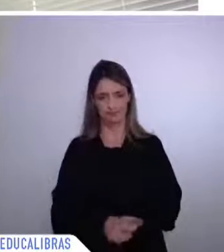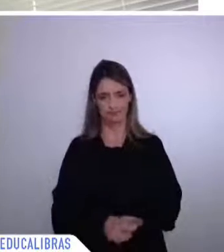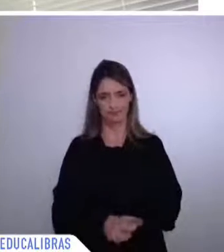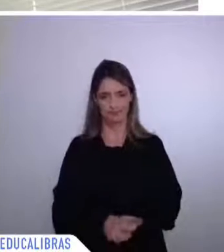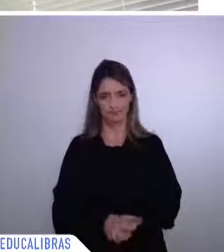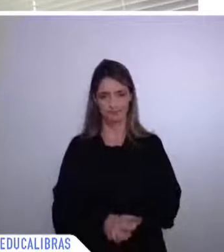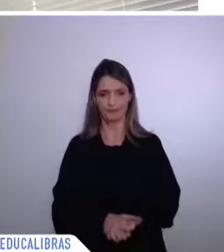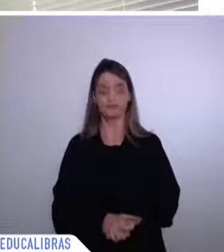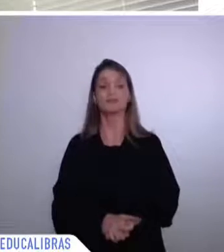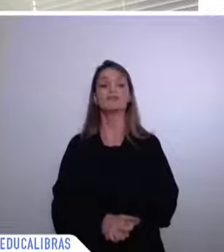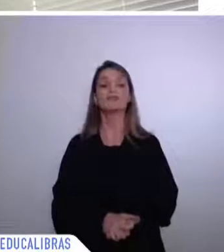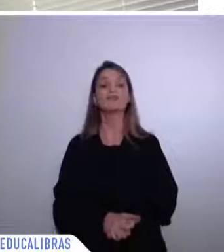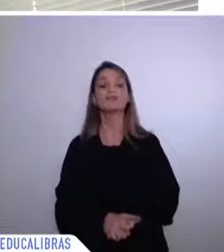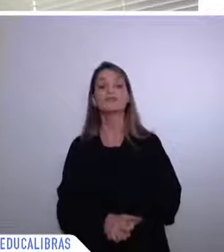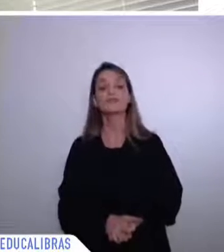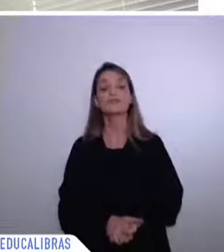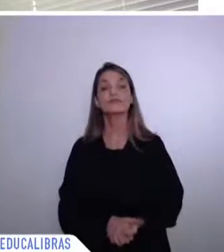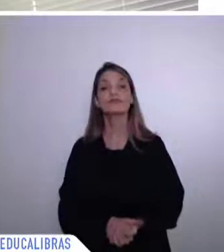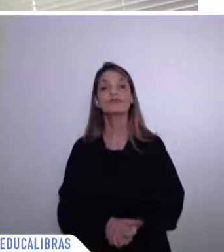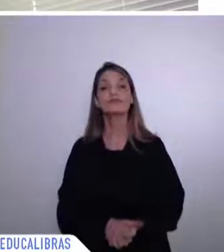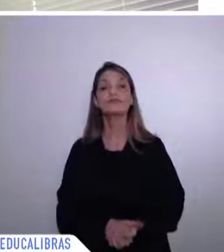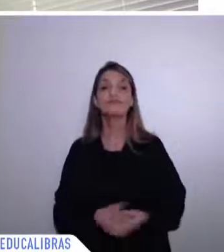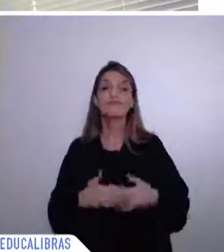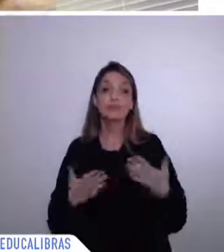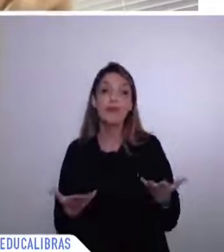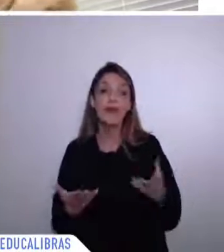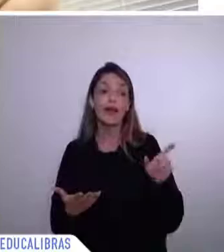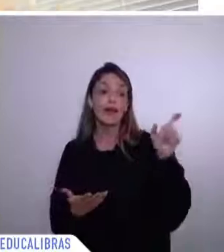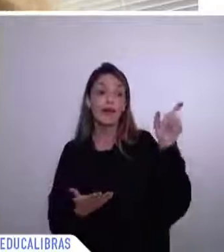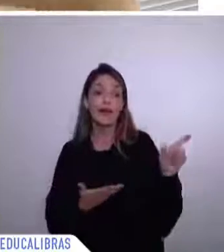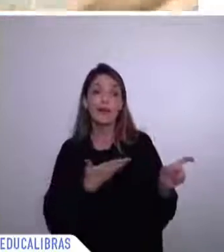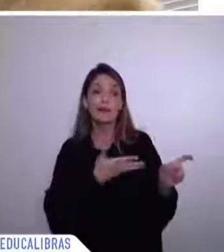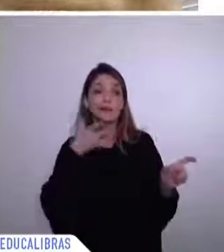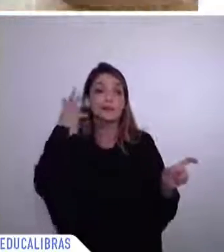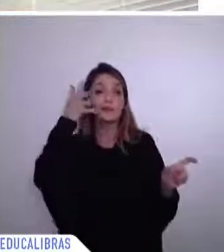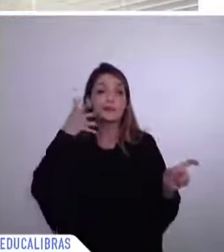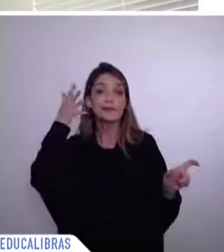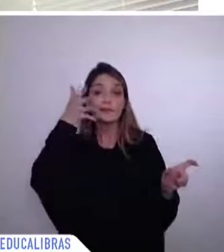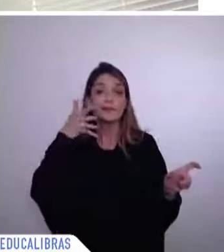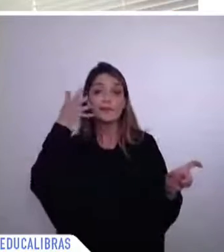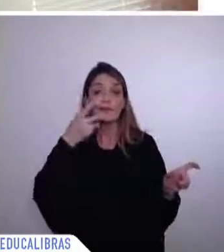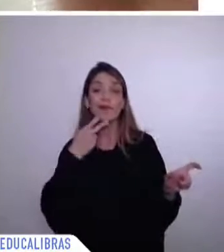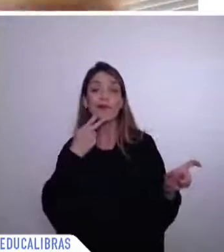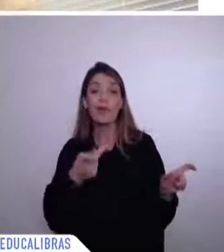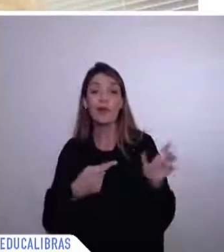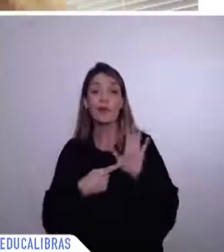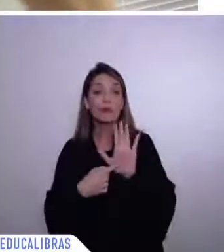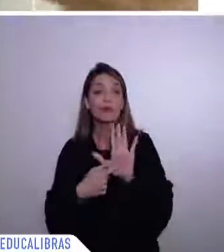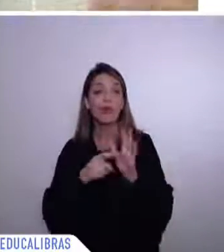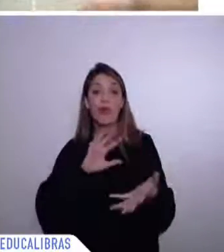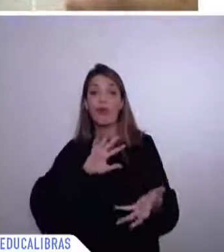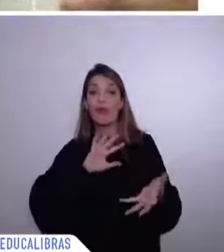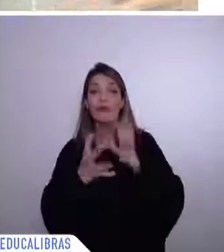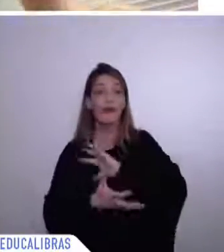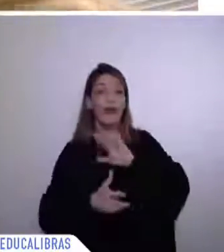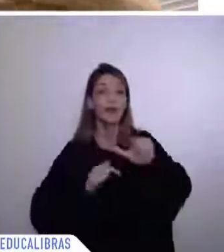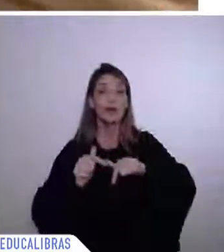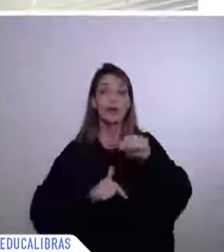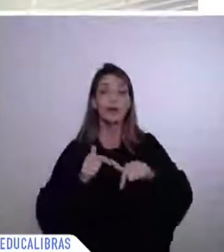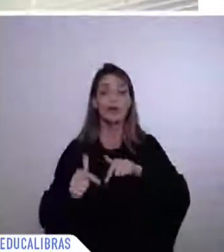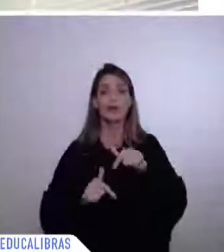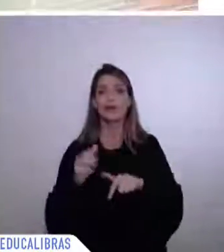labor. And he was very unhappy in presenting the